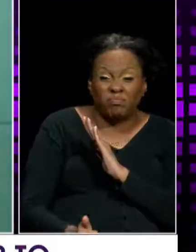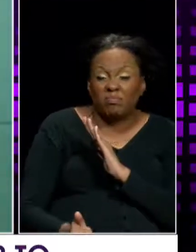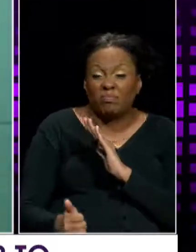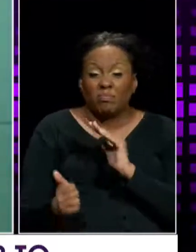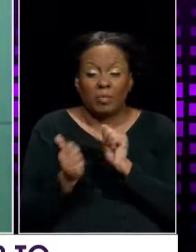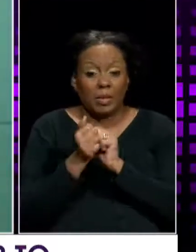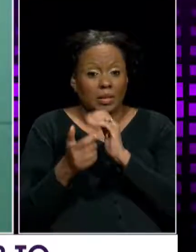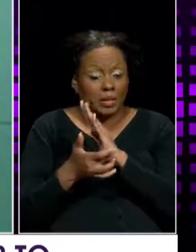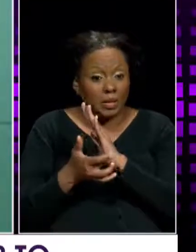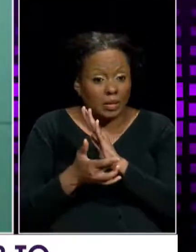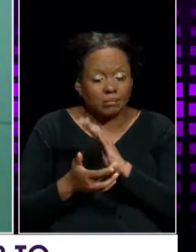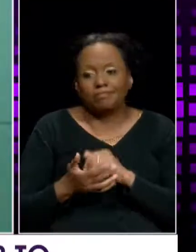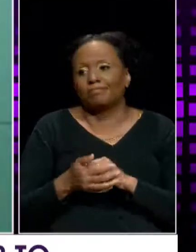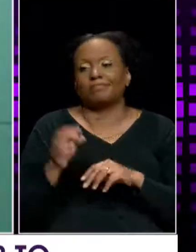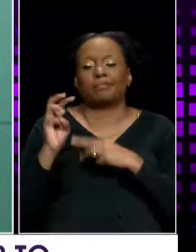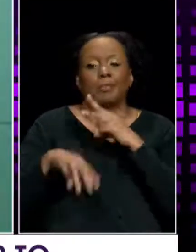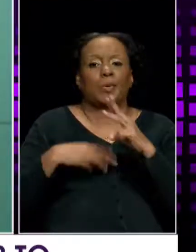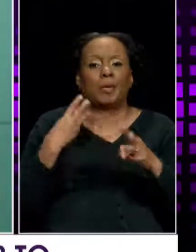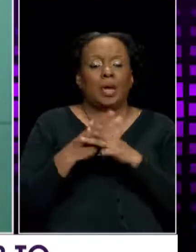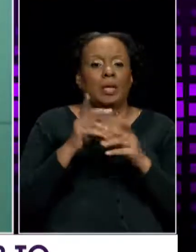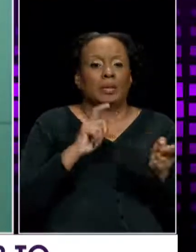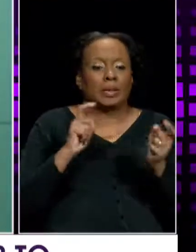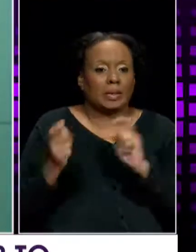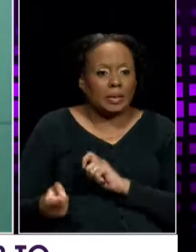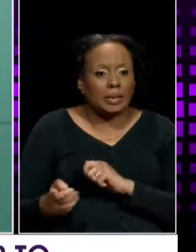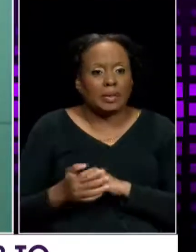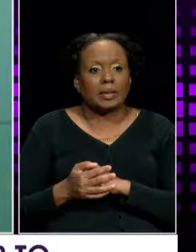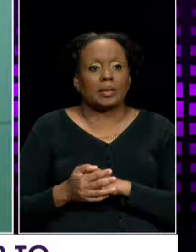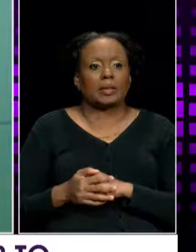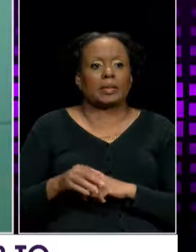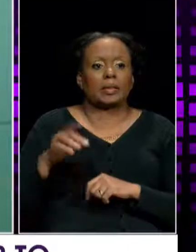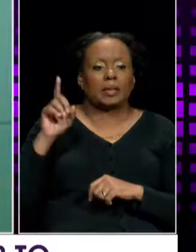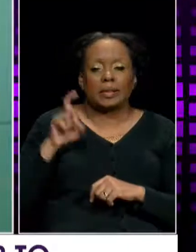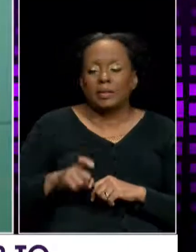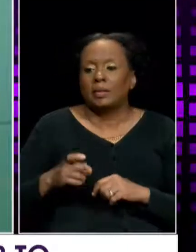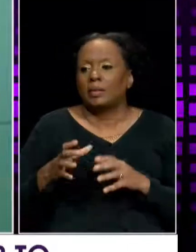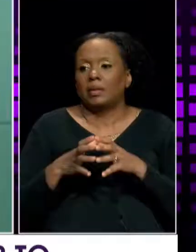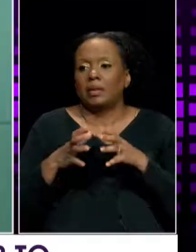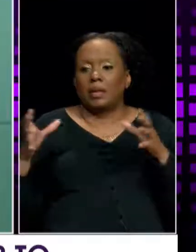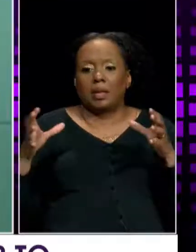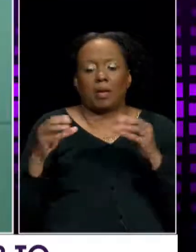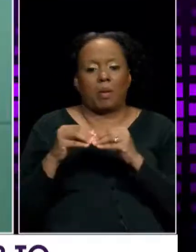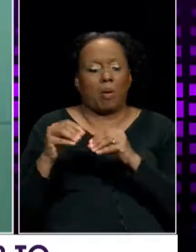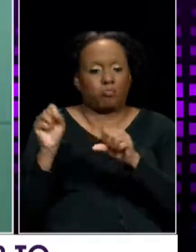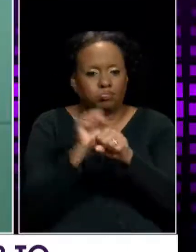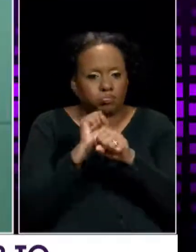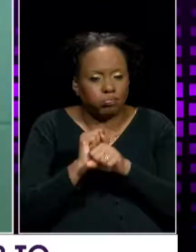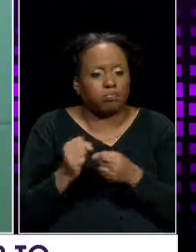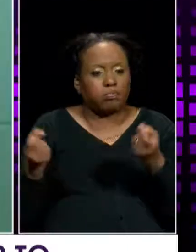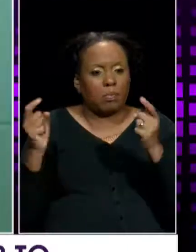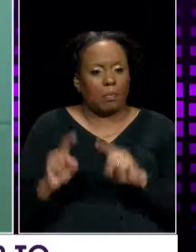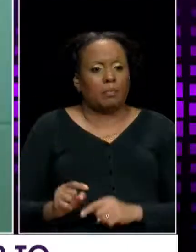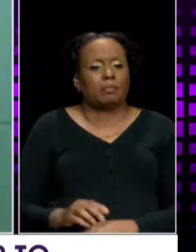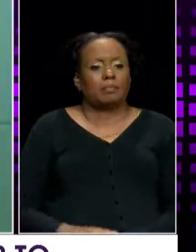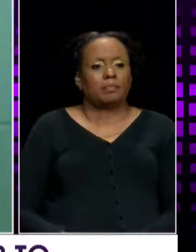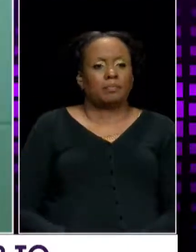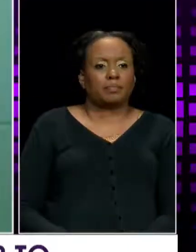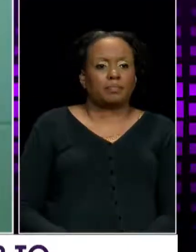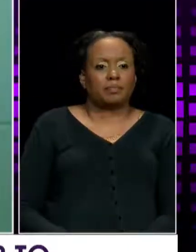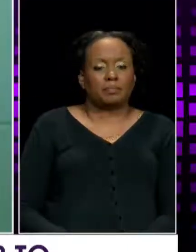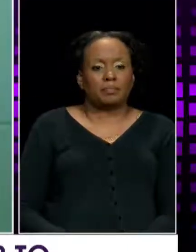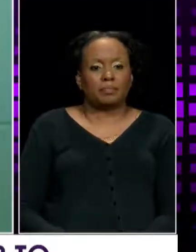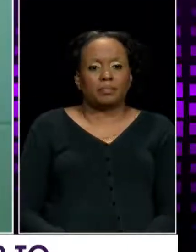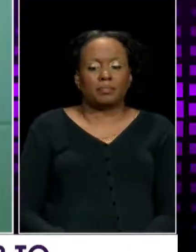have some sort of caliber or some sort of efficiency in that area, unfortunately. Other than that, we